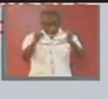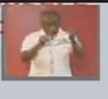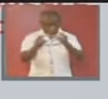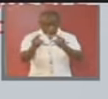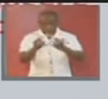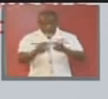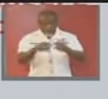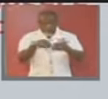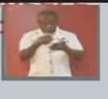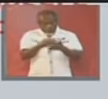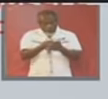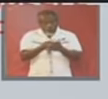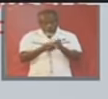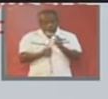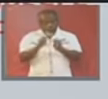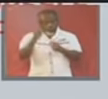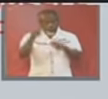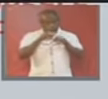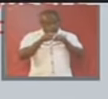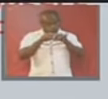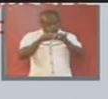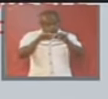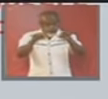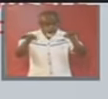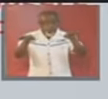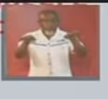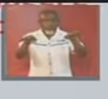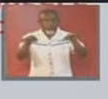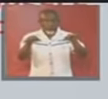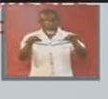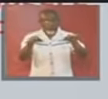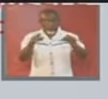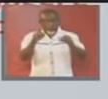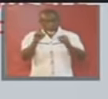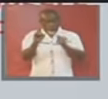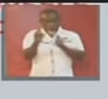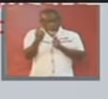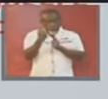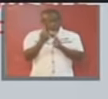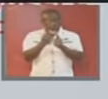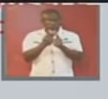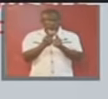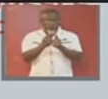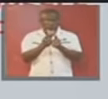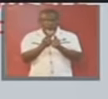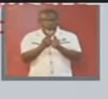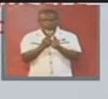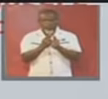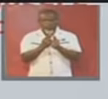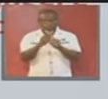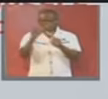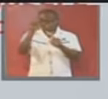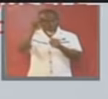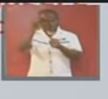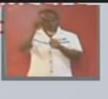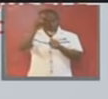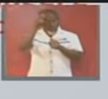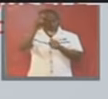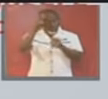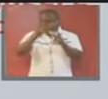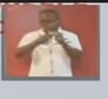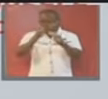the UK variant, from coming into Trinidad and Tobago. One, the government of Trinidad and Tobago